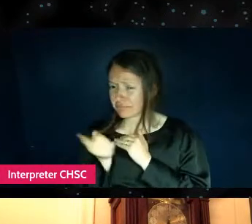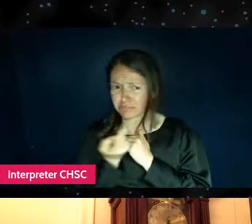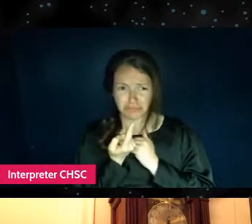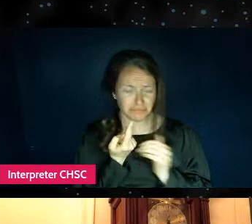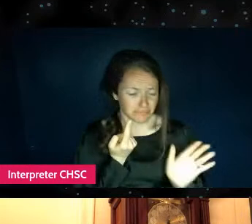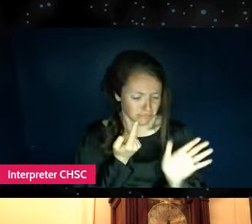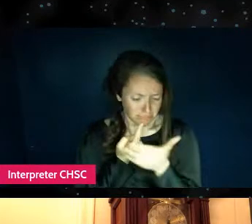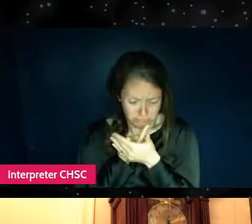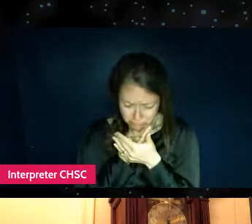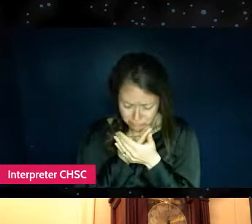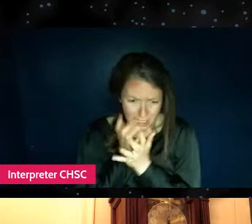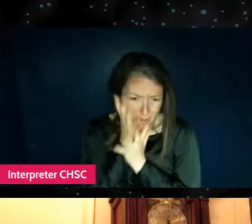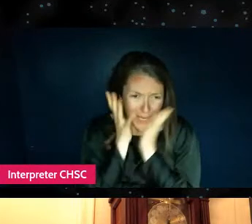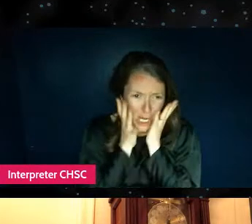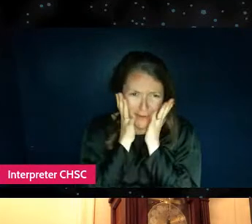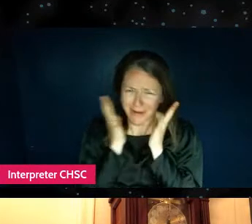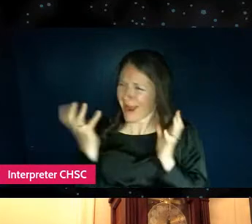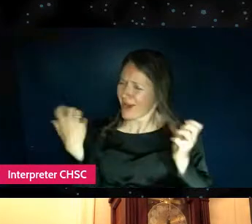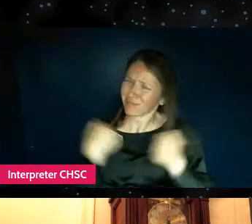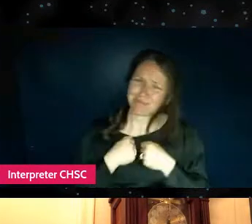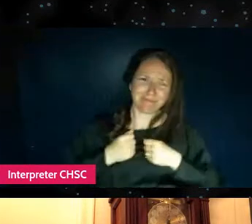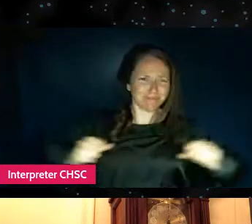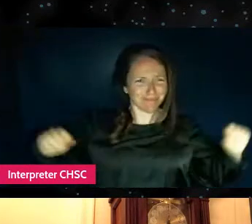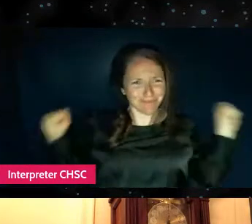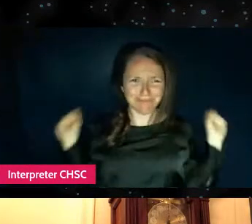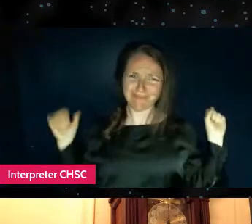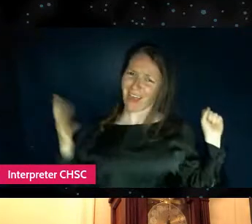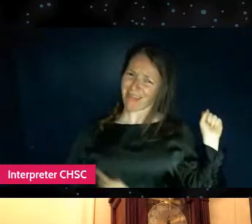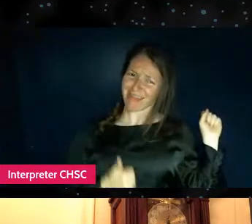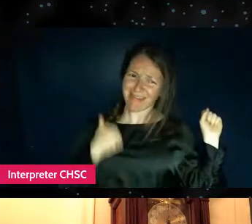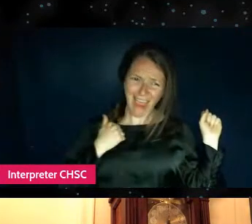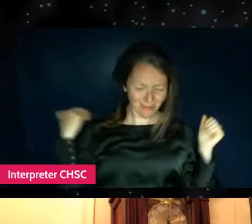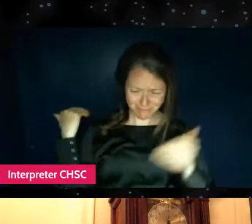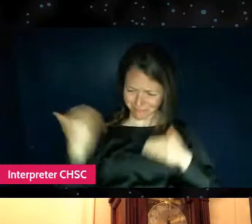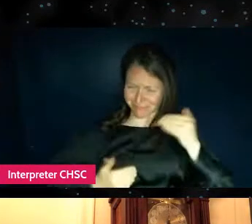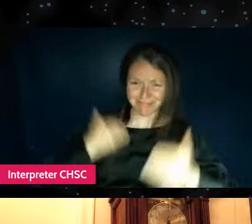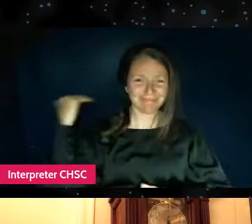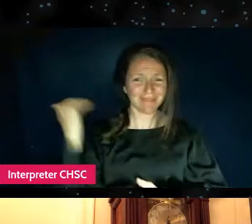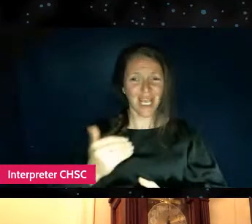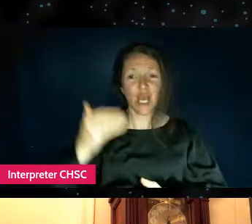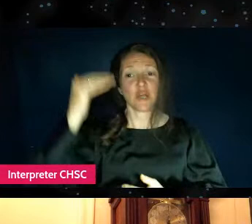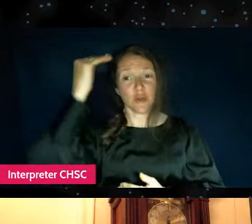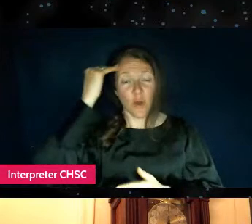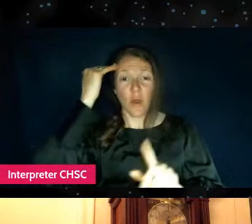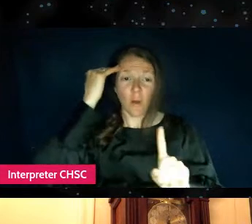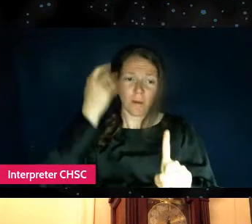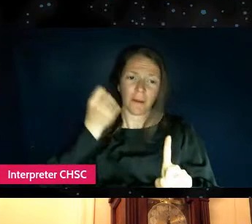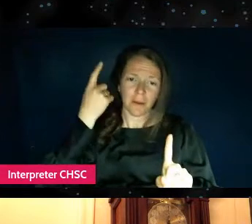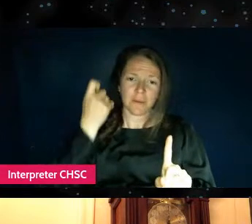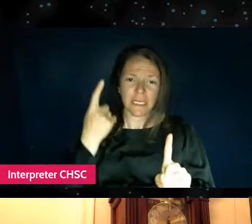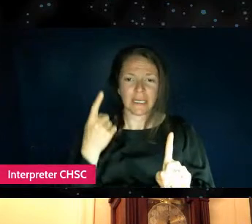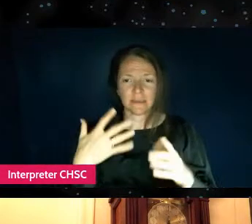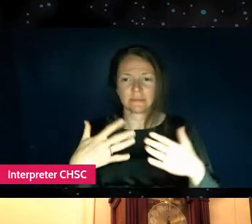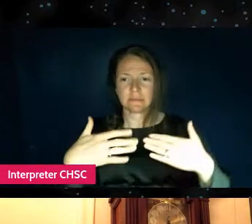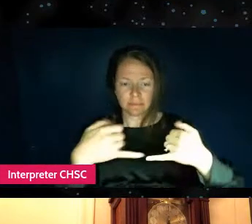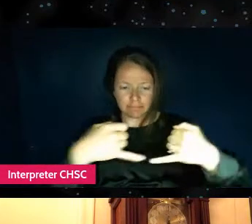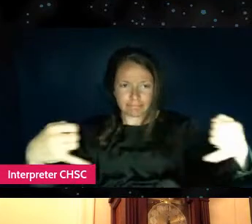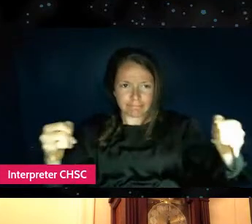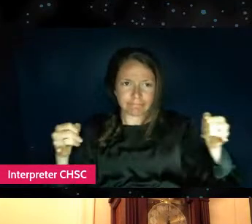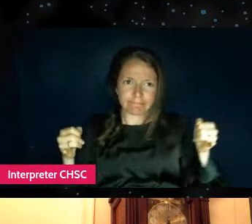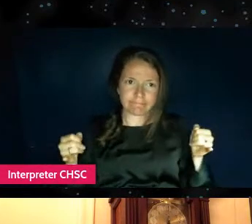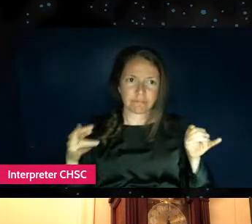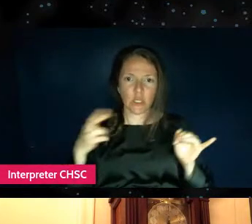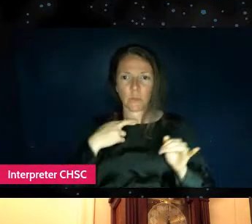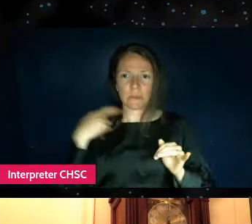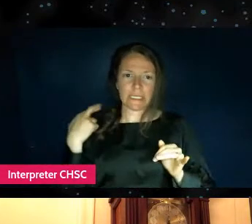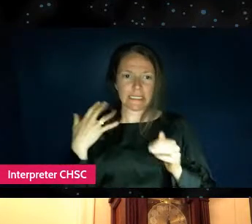not embarrassed. They're just living their lives, knowing that there are kind of, you know, parameters to how